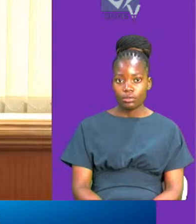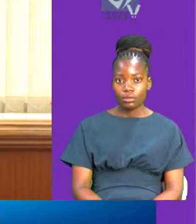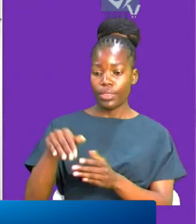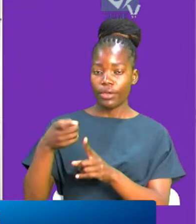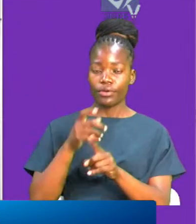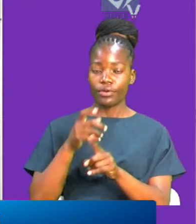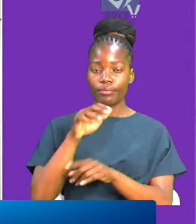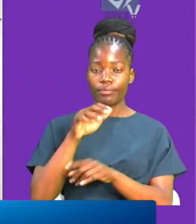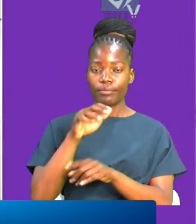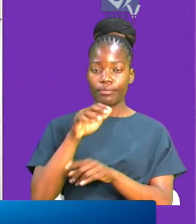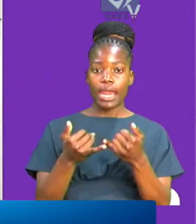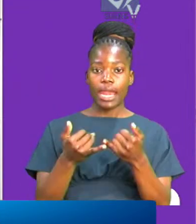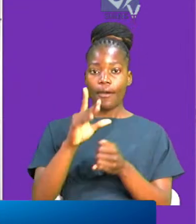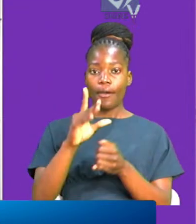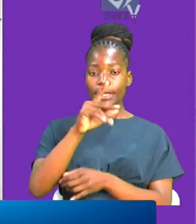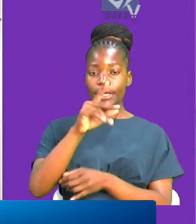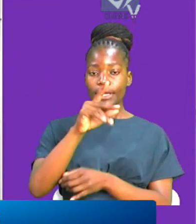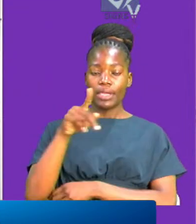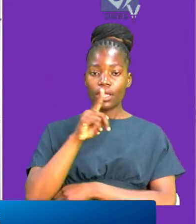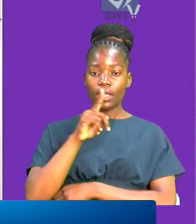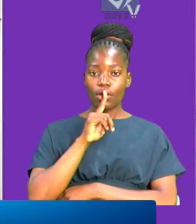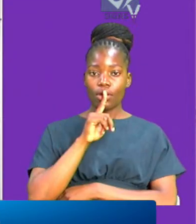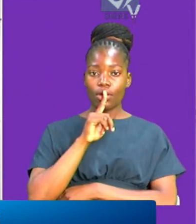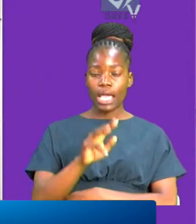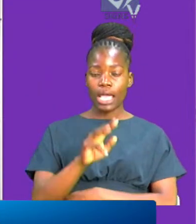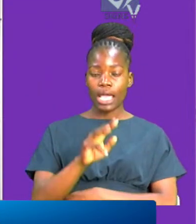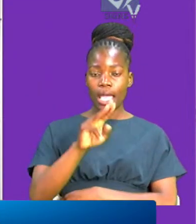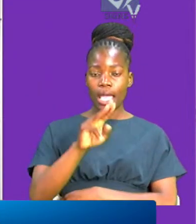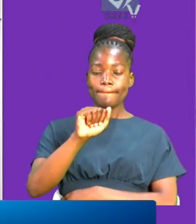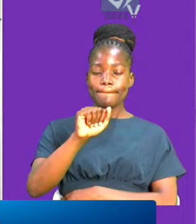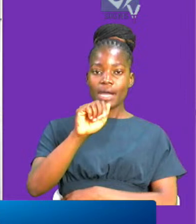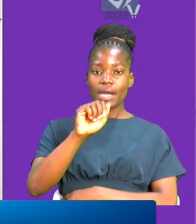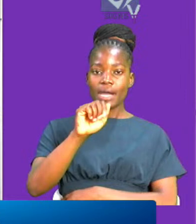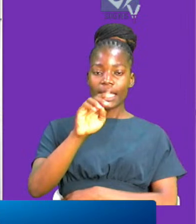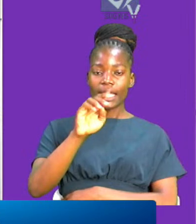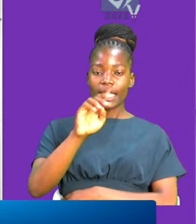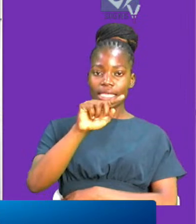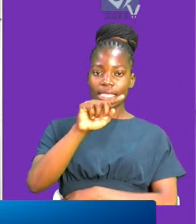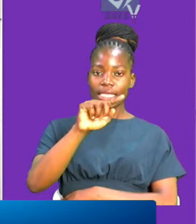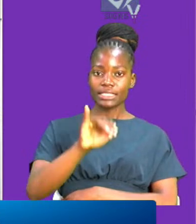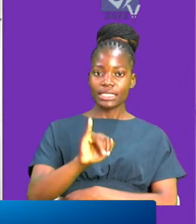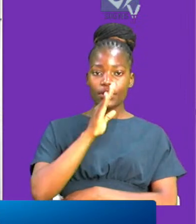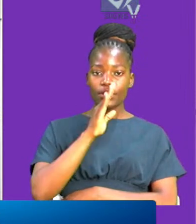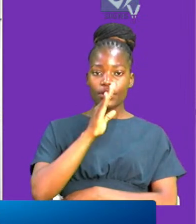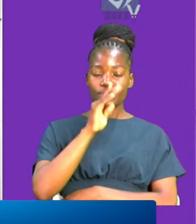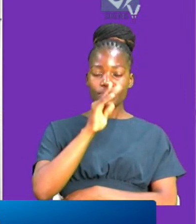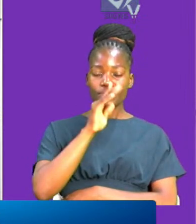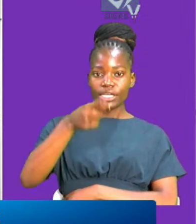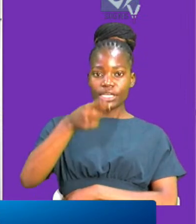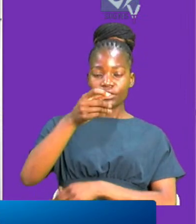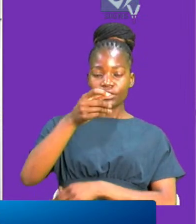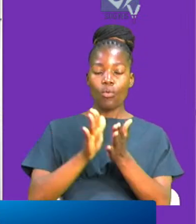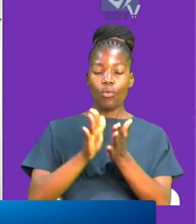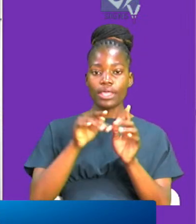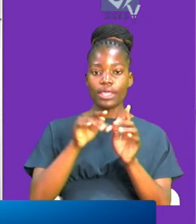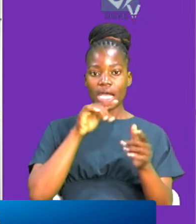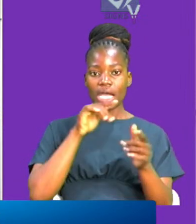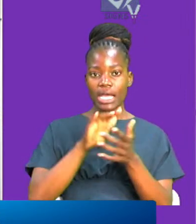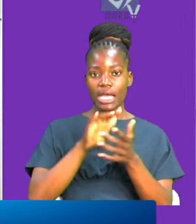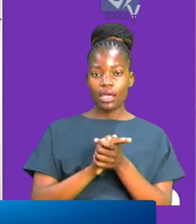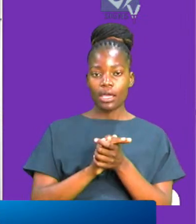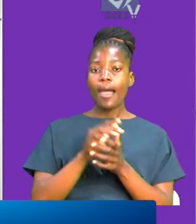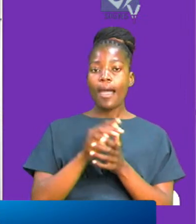Let me now to DPP orders Mackenzie accomplices to be charged with murder. Now, cult leader